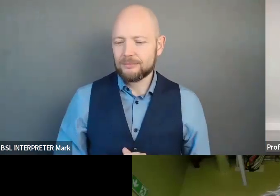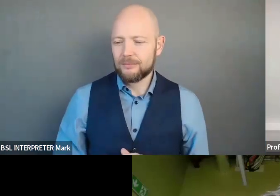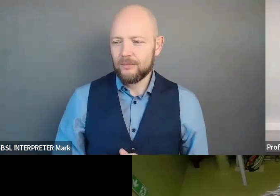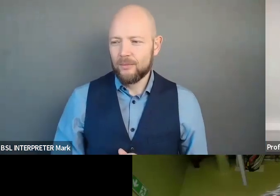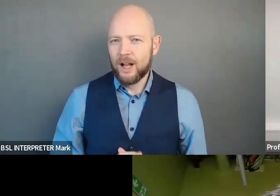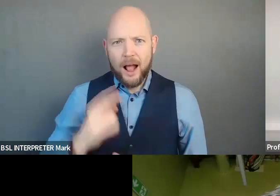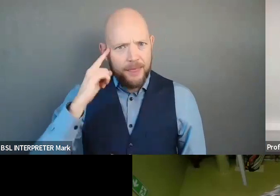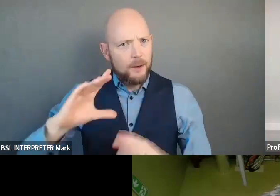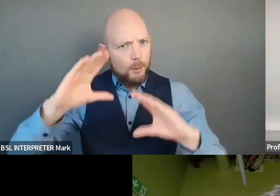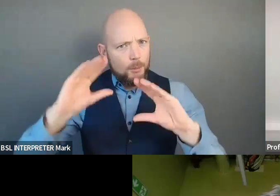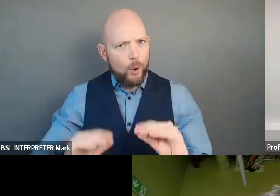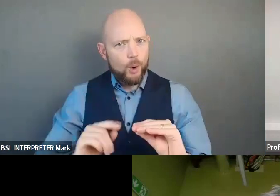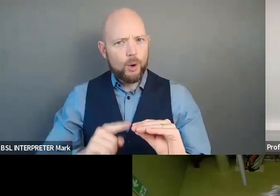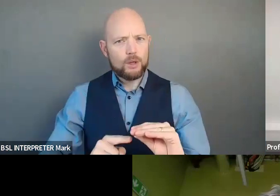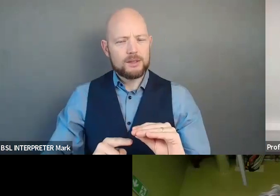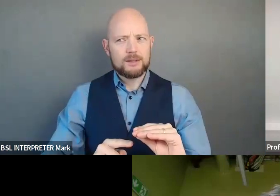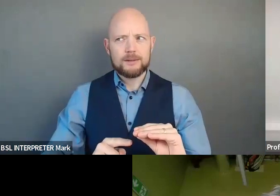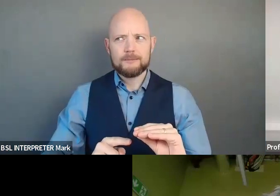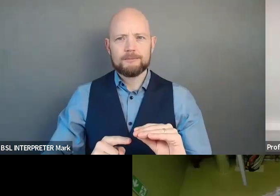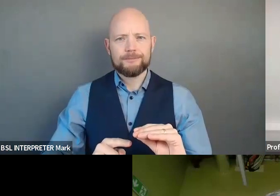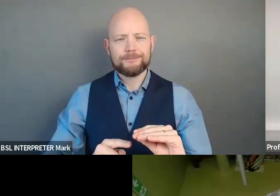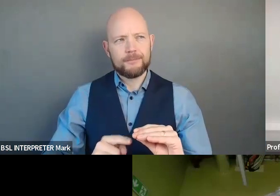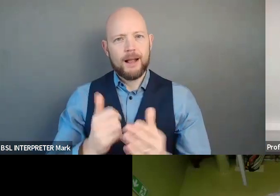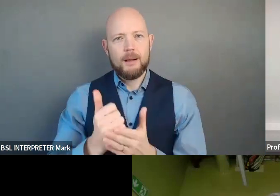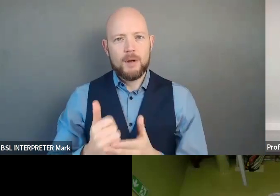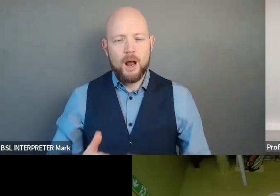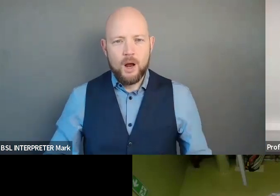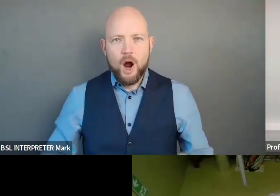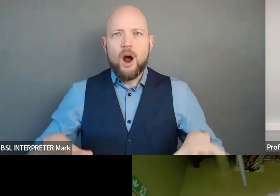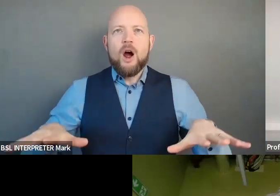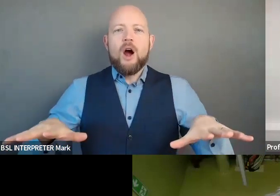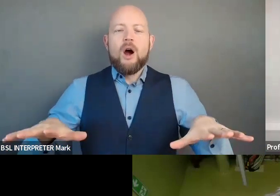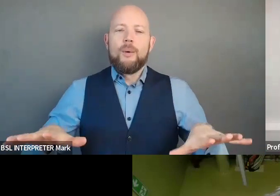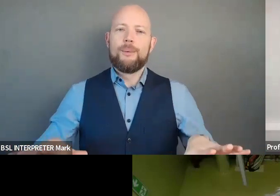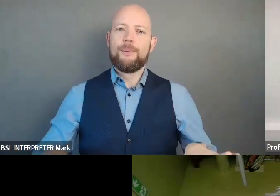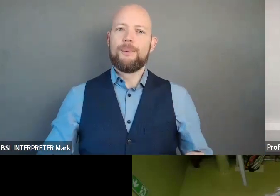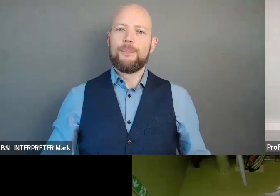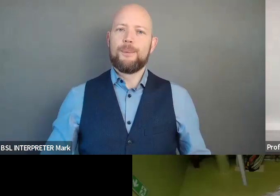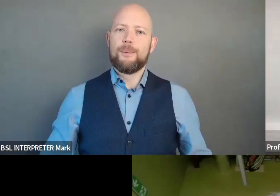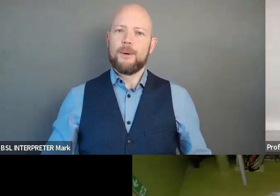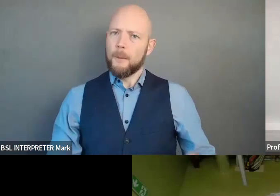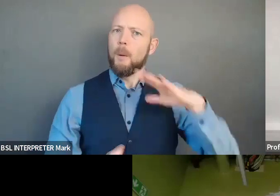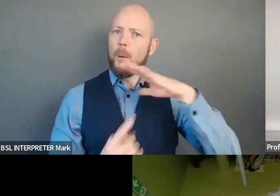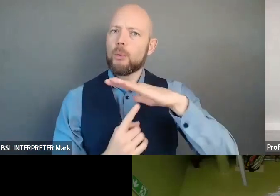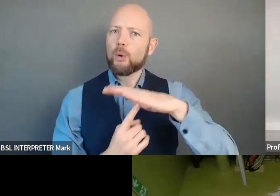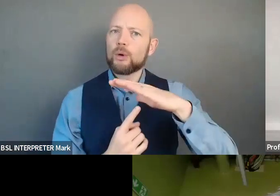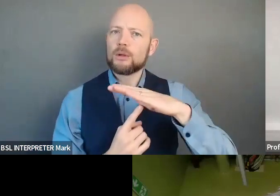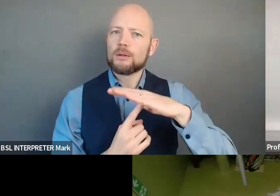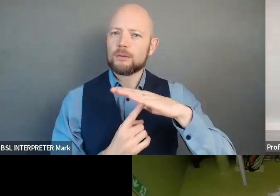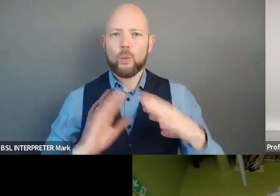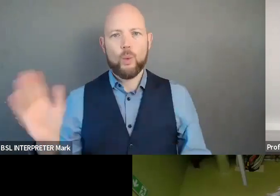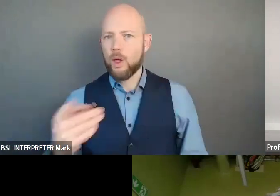REF pause was much more about just taking breath on something that matters an awful lot to a lot of